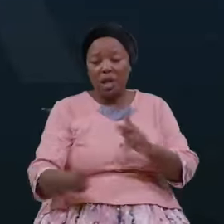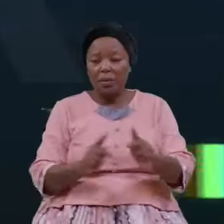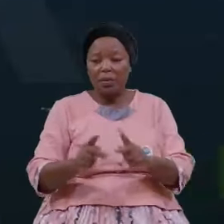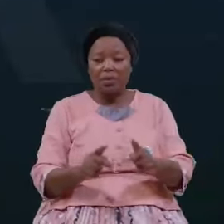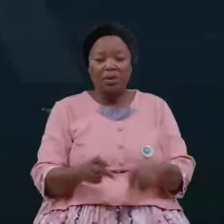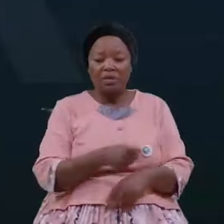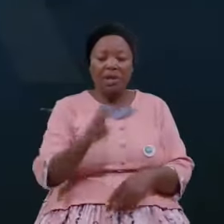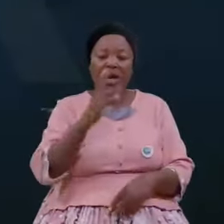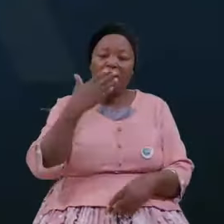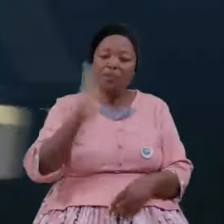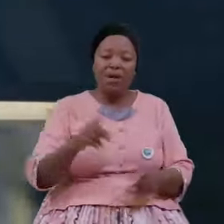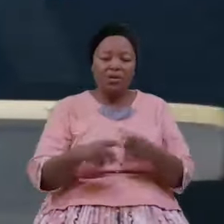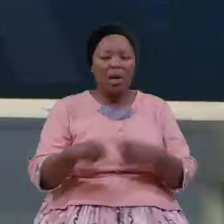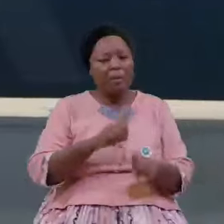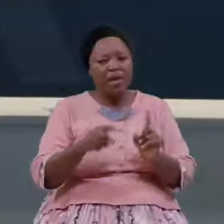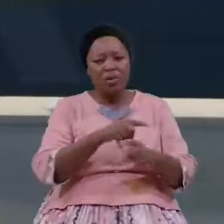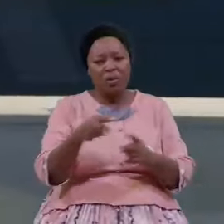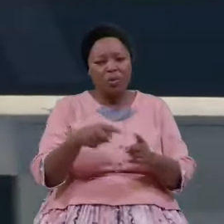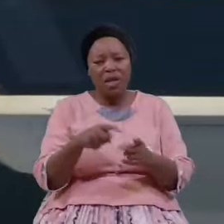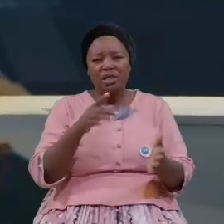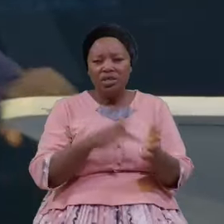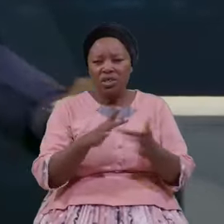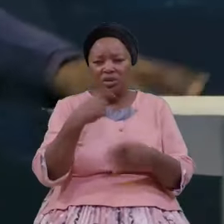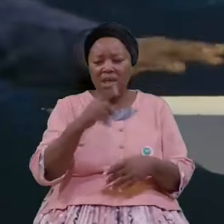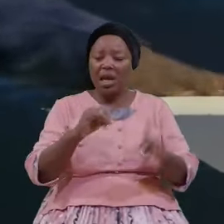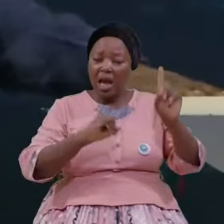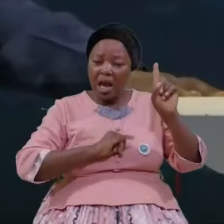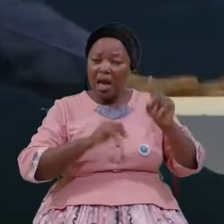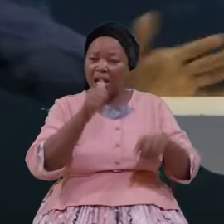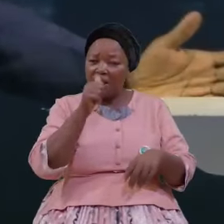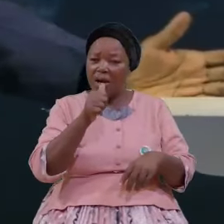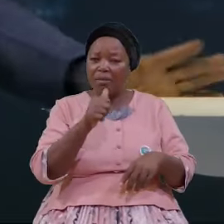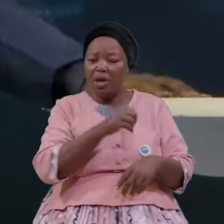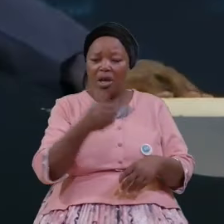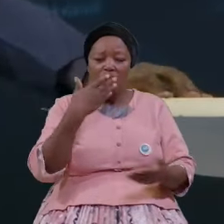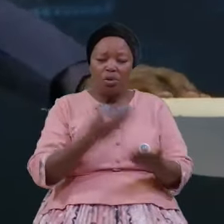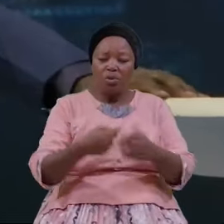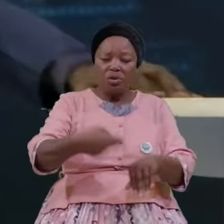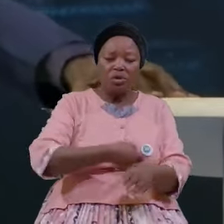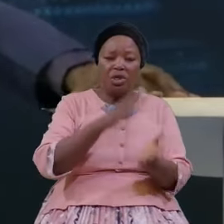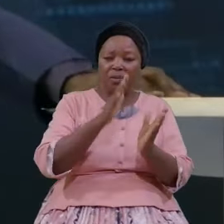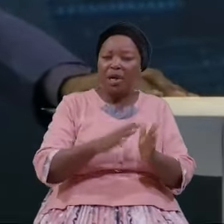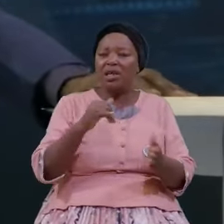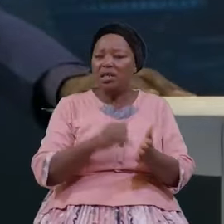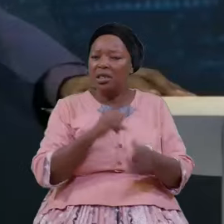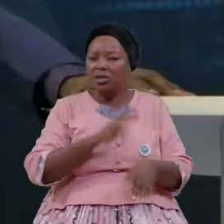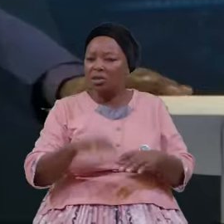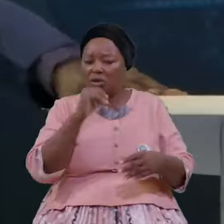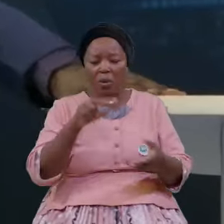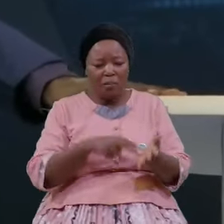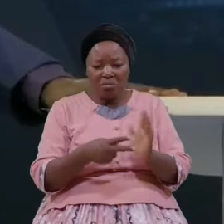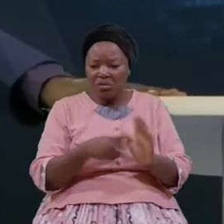too. When Jesus says, I am the good shepherd, He doesn't mind the color of your